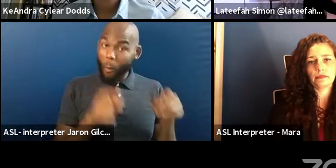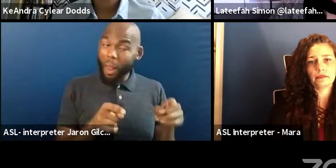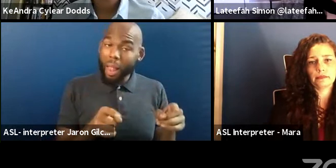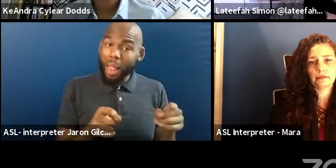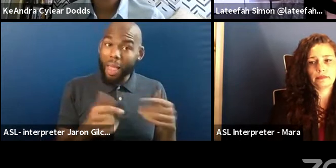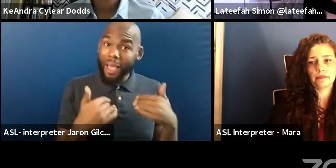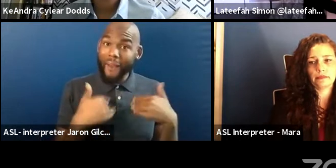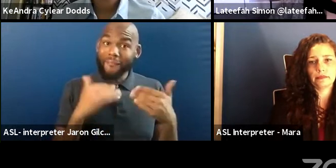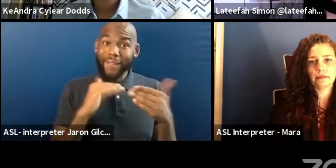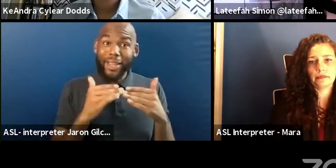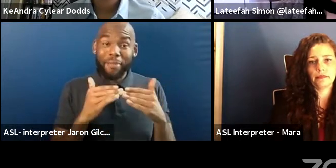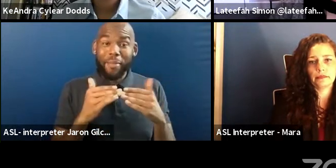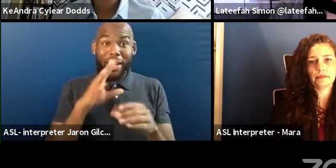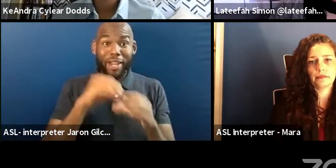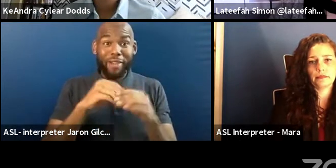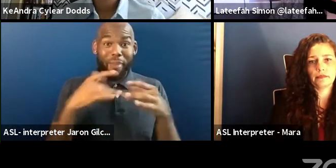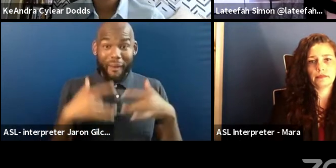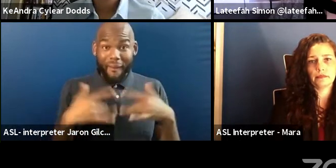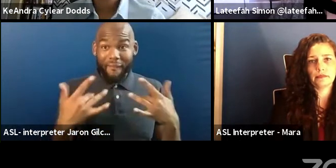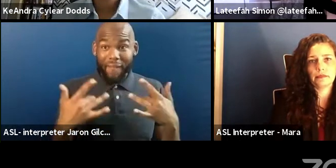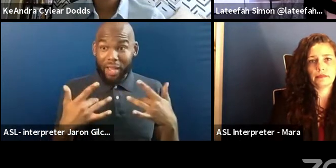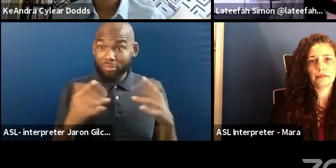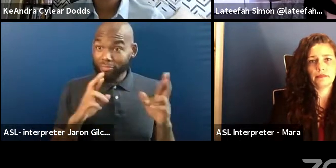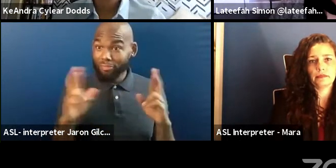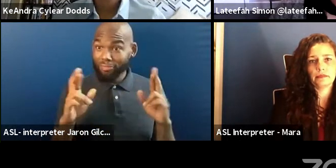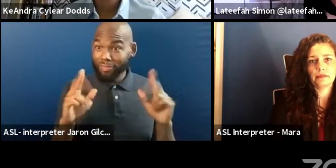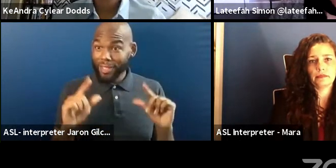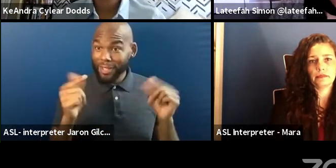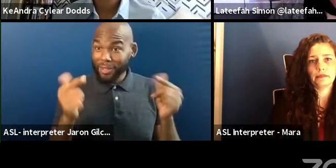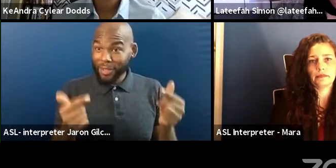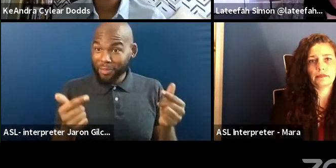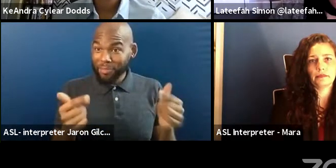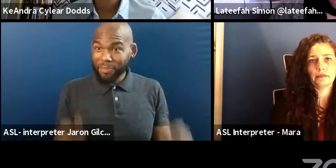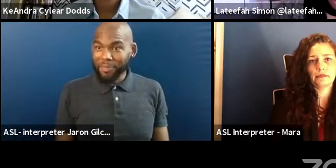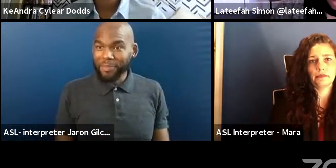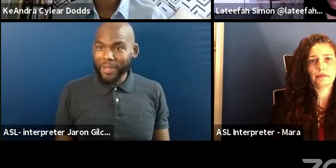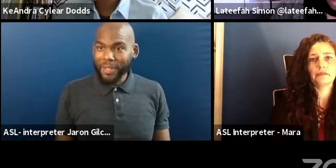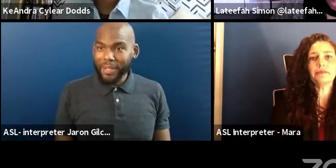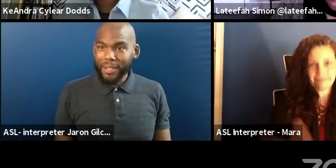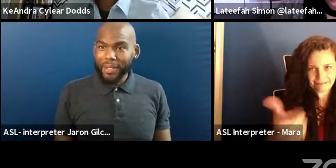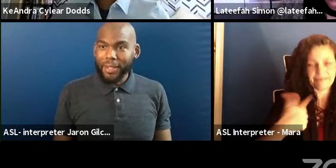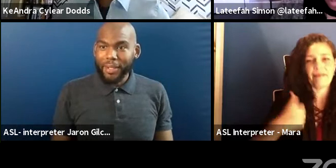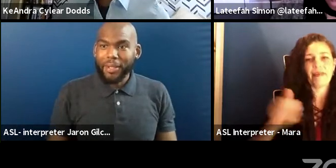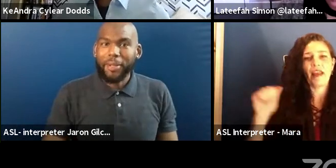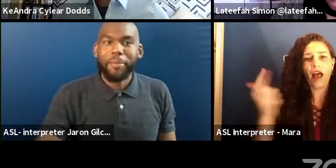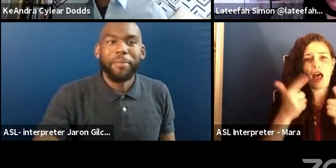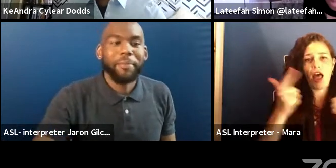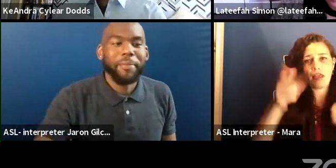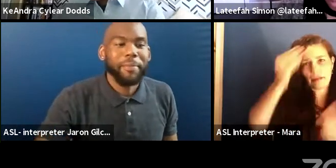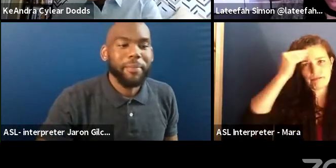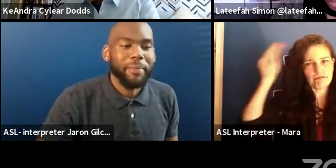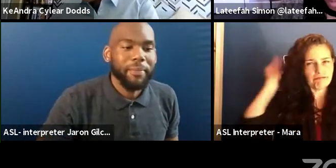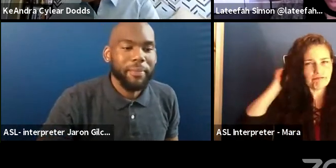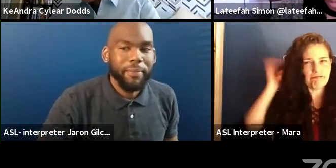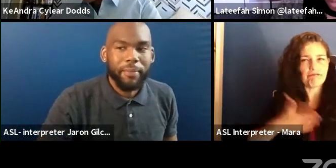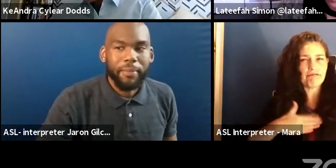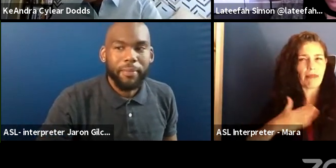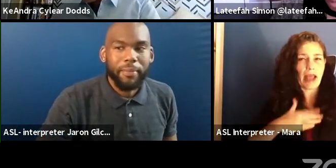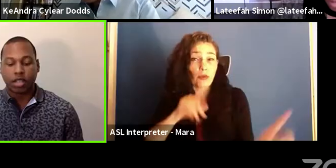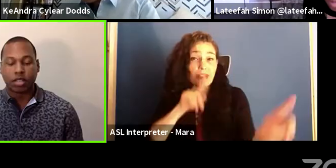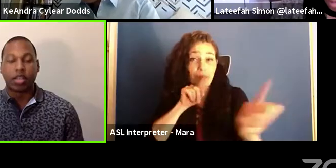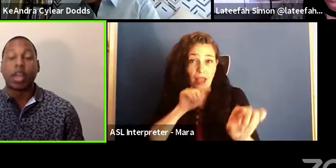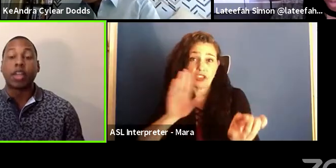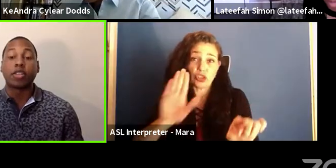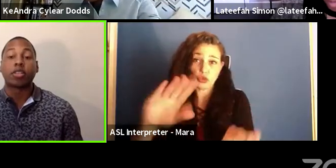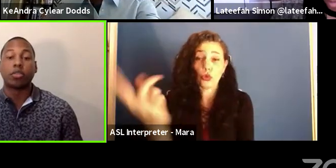a community engagement event. And so there's all these different examples, but I think the takeaway here for us in my response to this